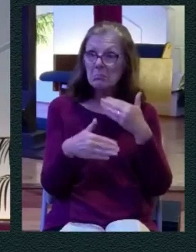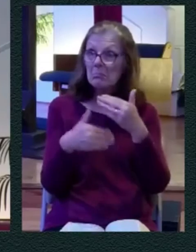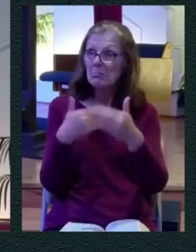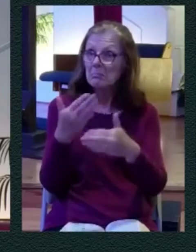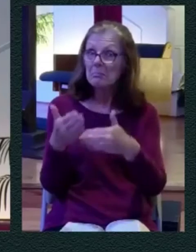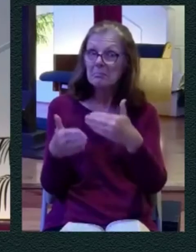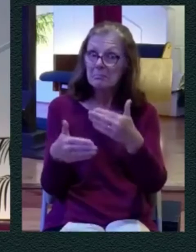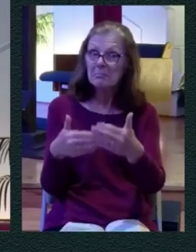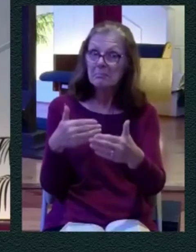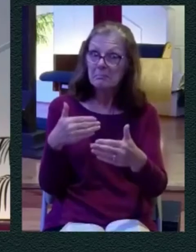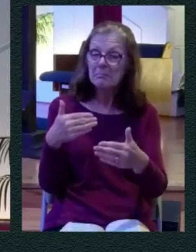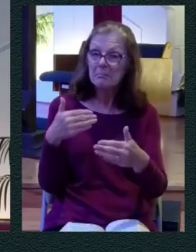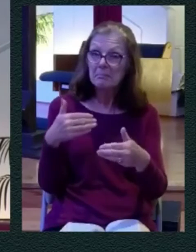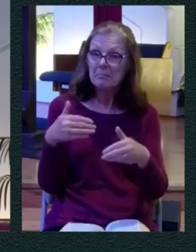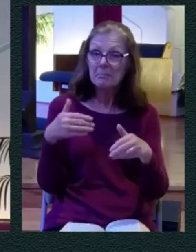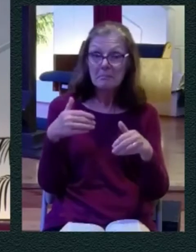that